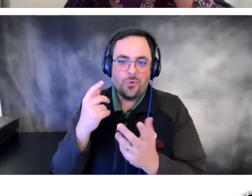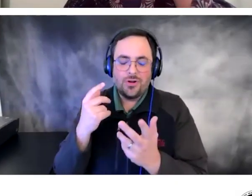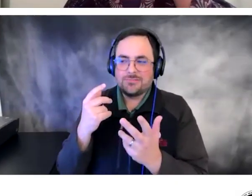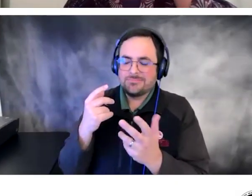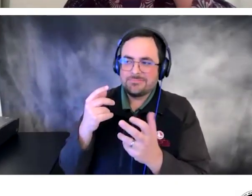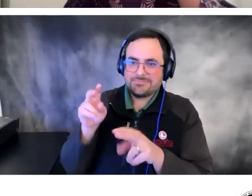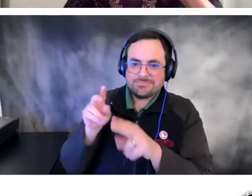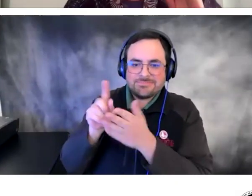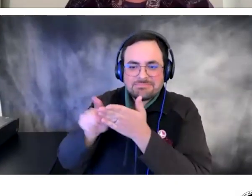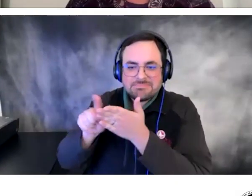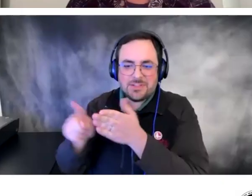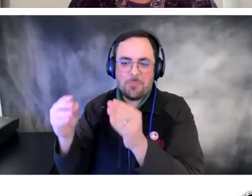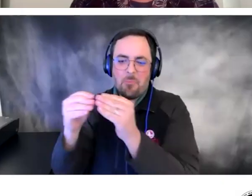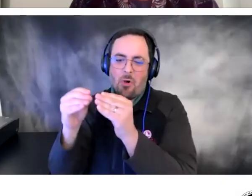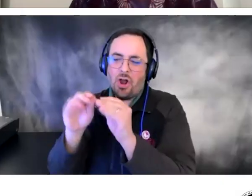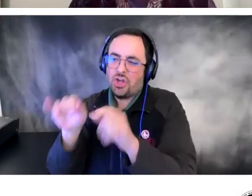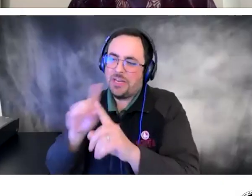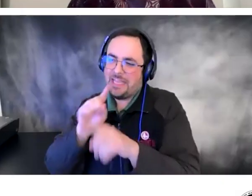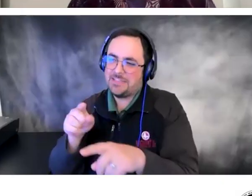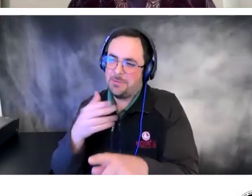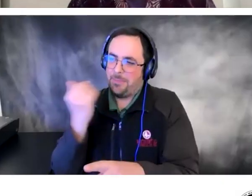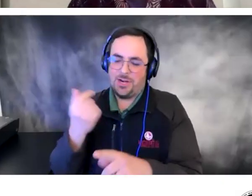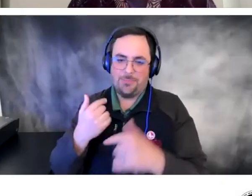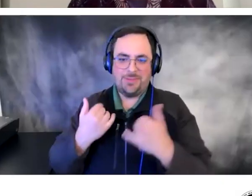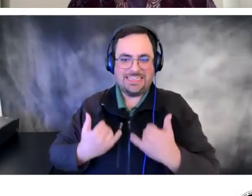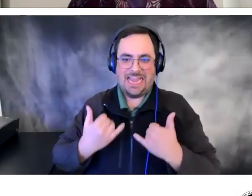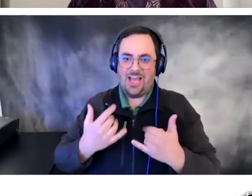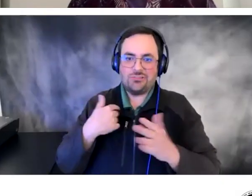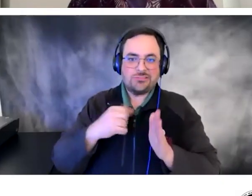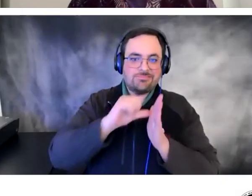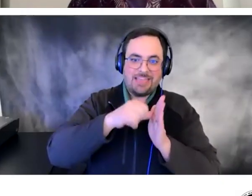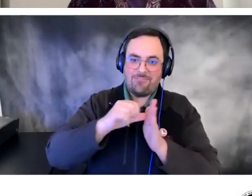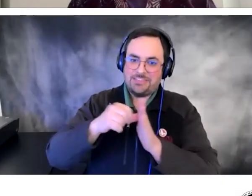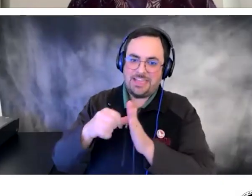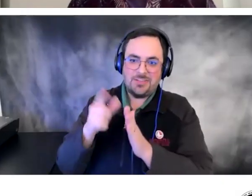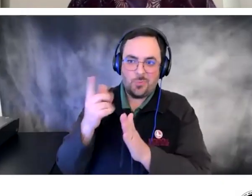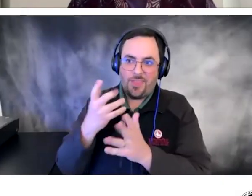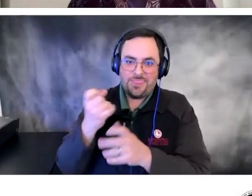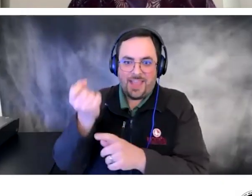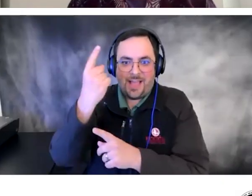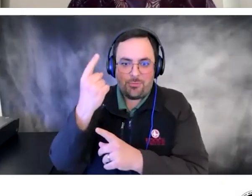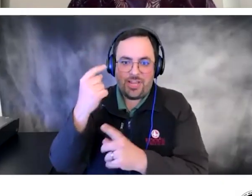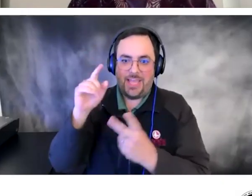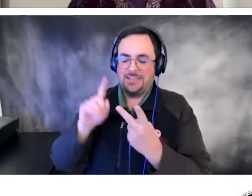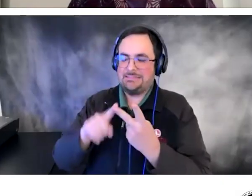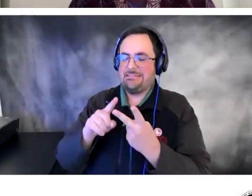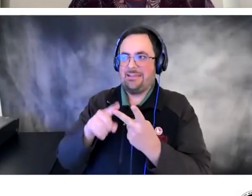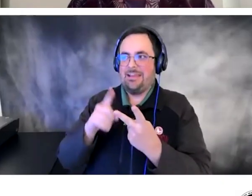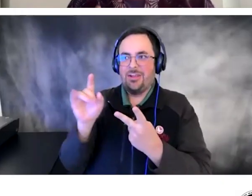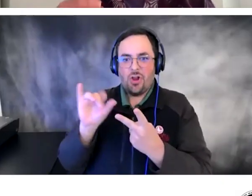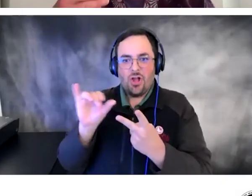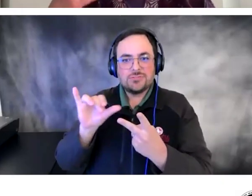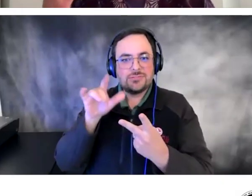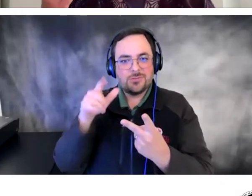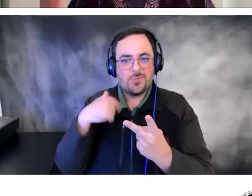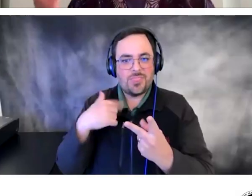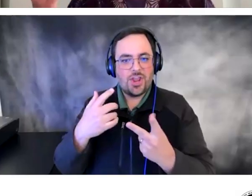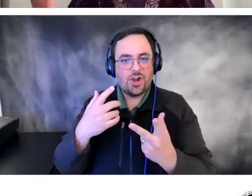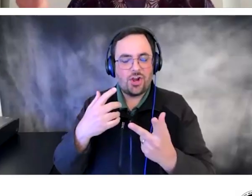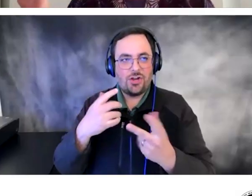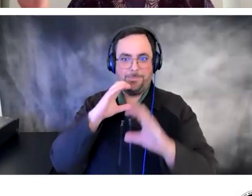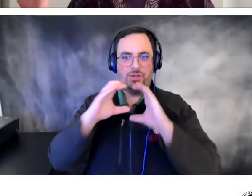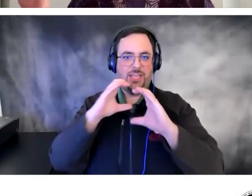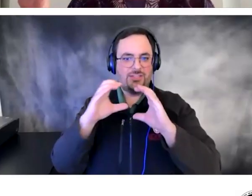say now is individualize it and really emphasize what the child comprehends, but also emphasize the form